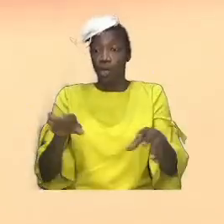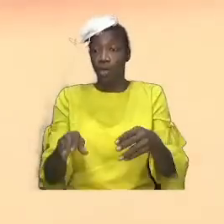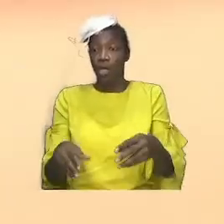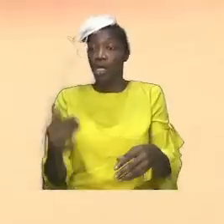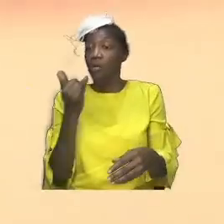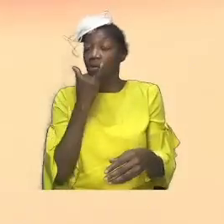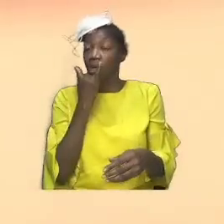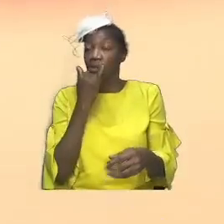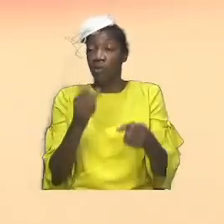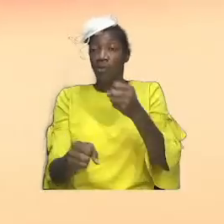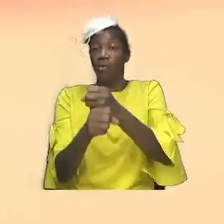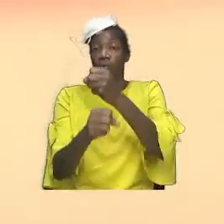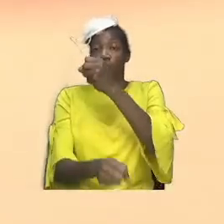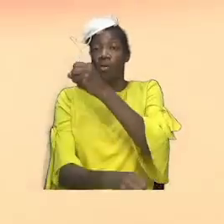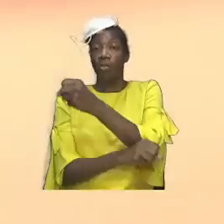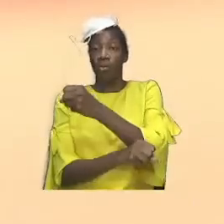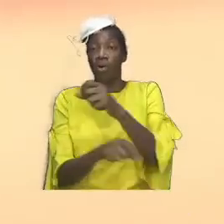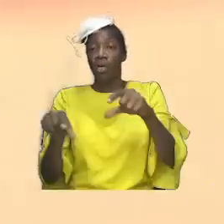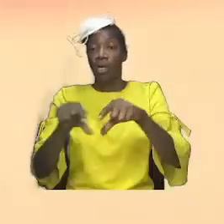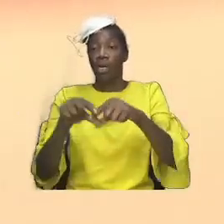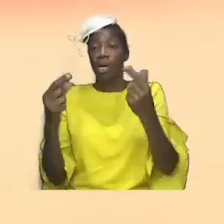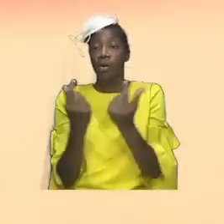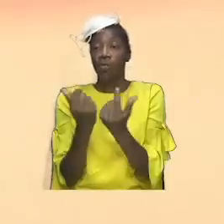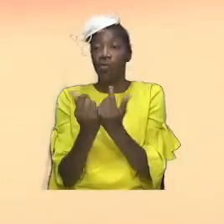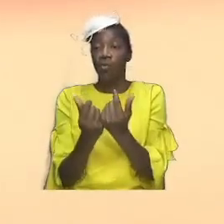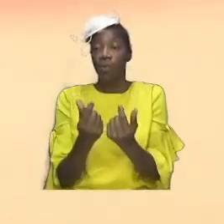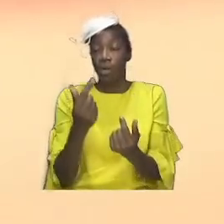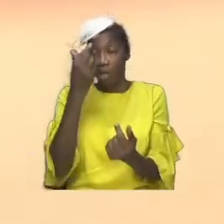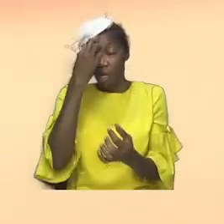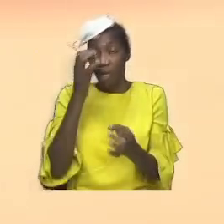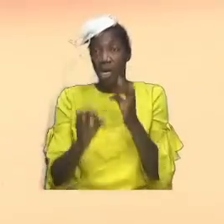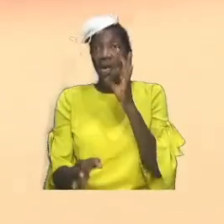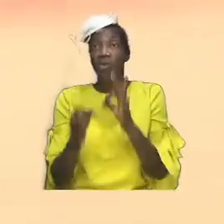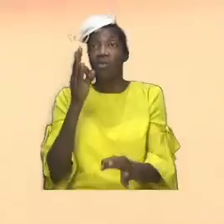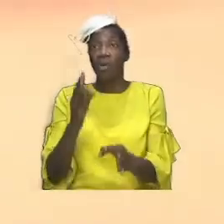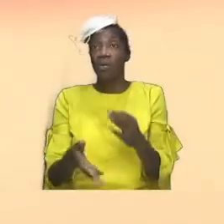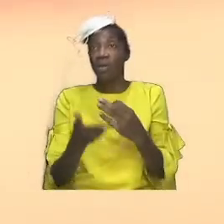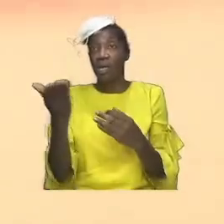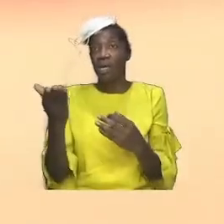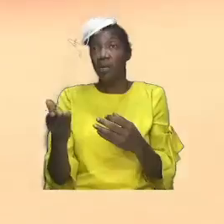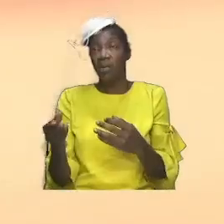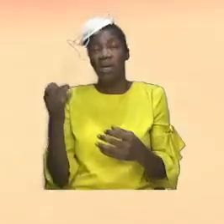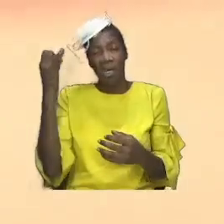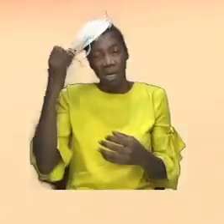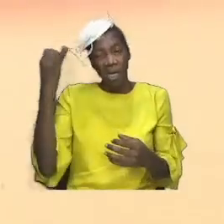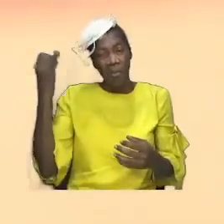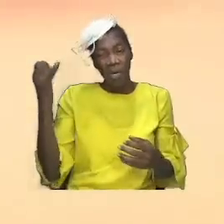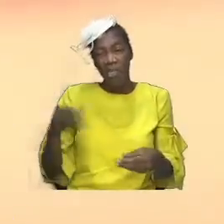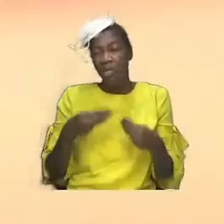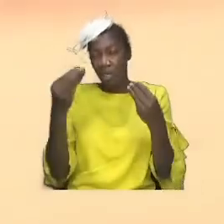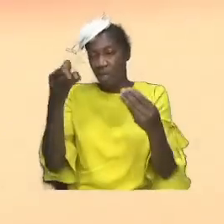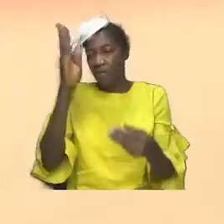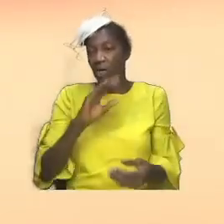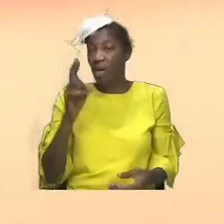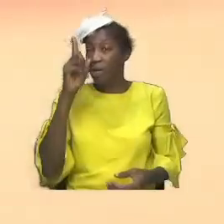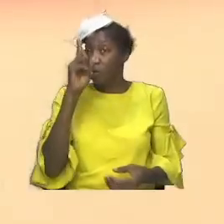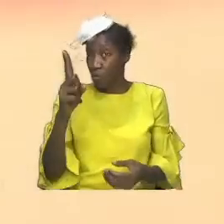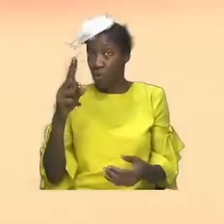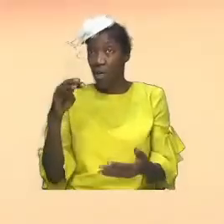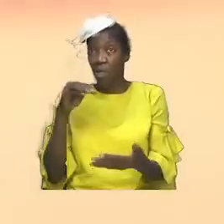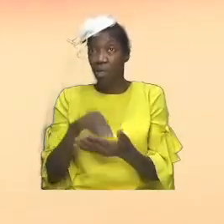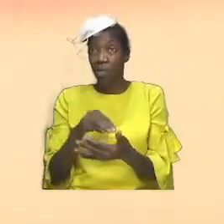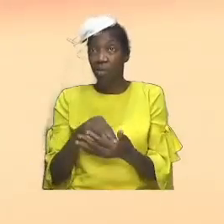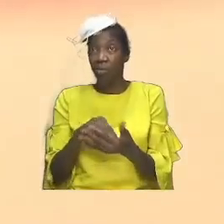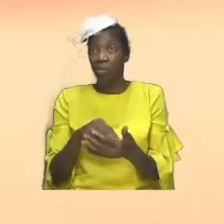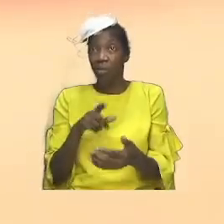group and you make a pledge to them. But imagine you give God $1,000 and to